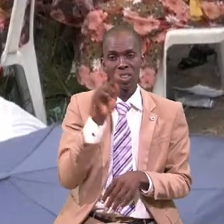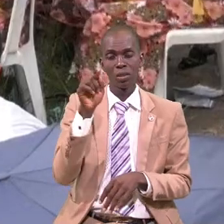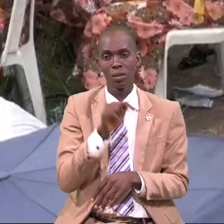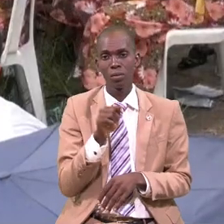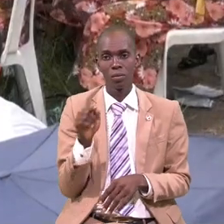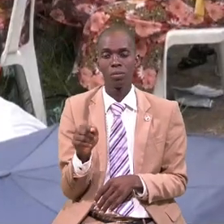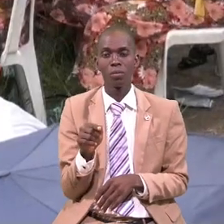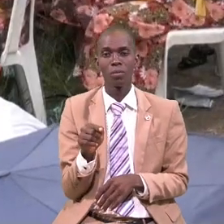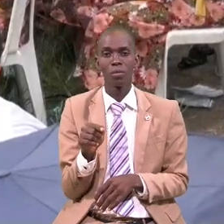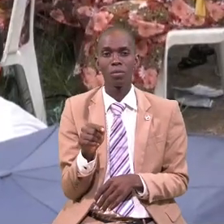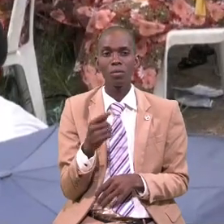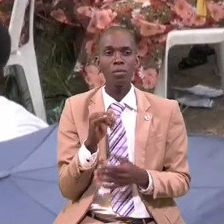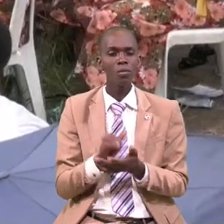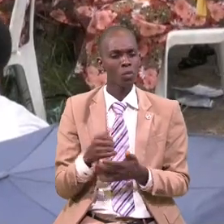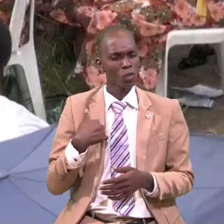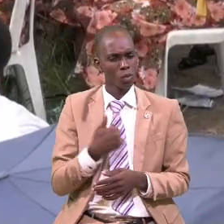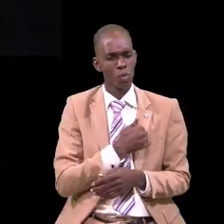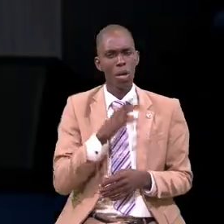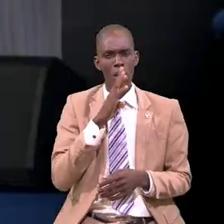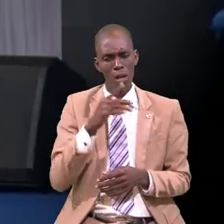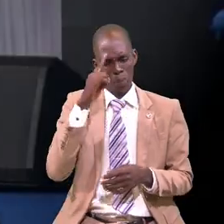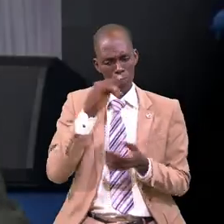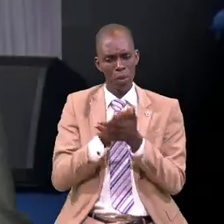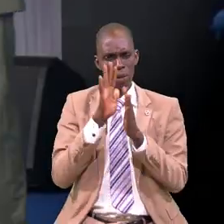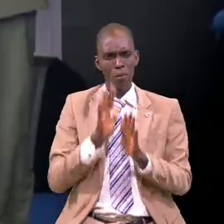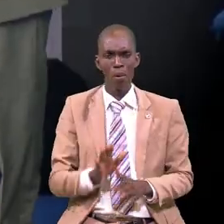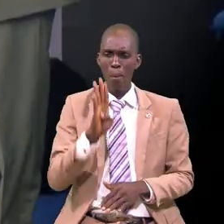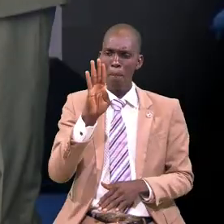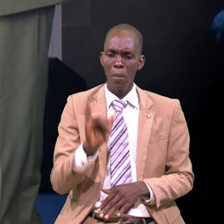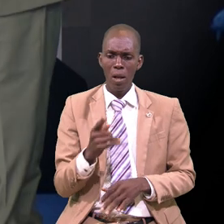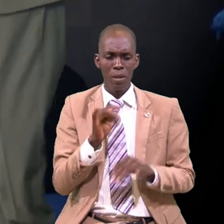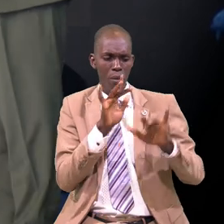it says, we're brethren by the mercies of God,